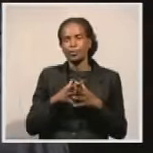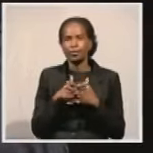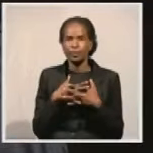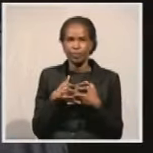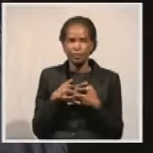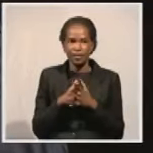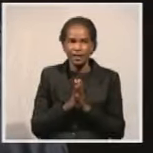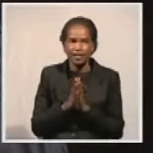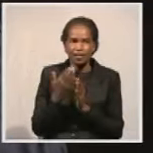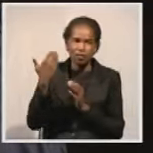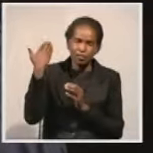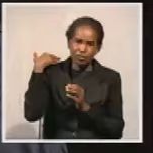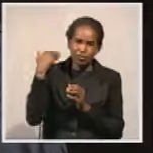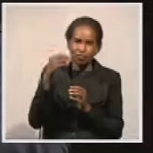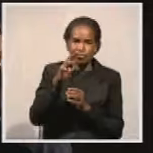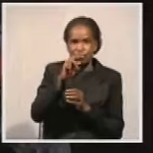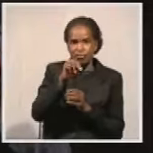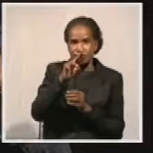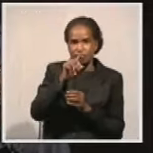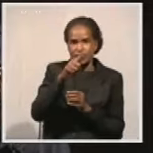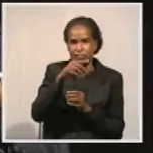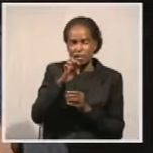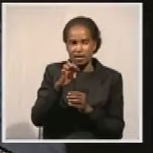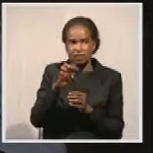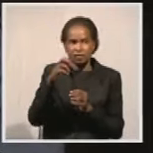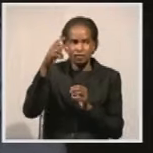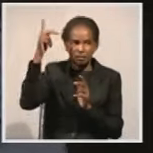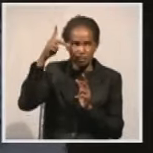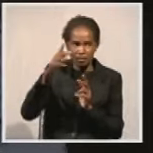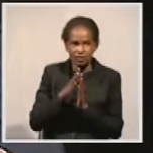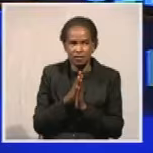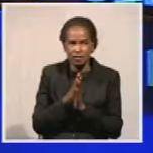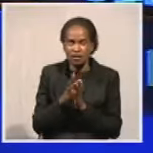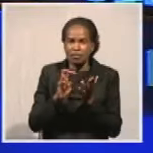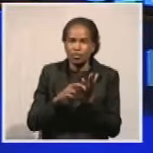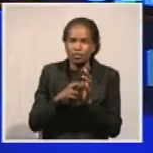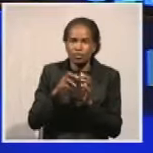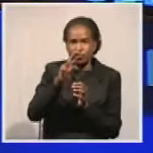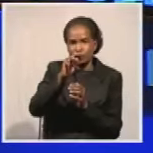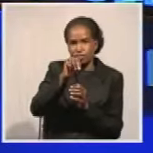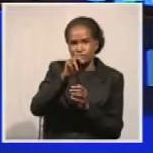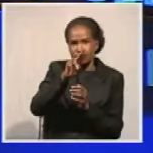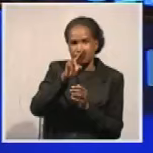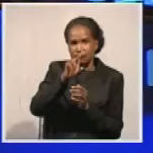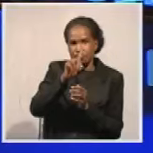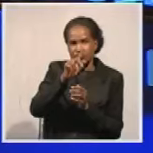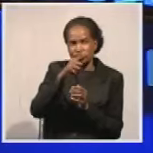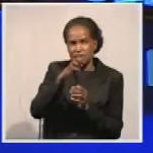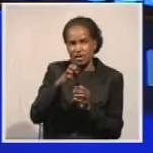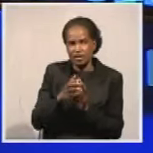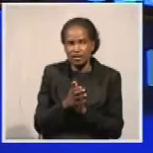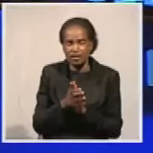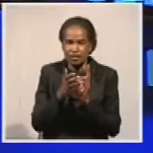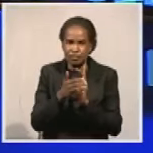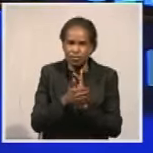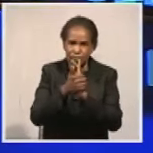senior politician at that stage already. Yes, he's sort of an elder. Yeah, he was the leader of the official, if we can call it that way,